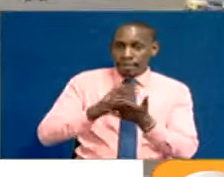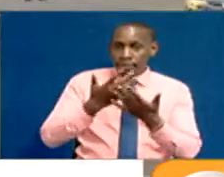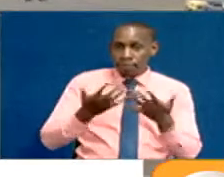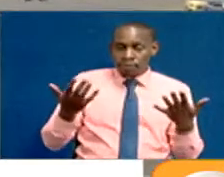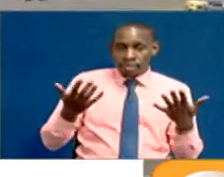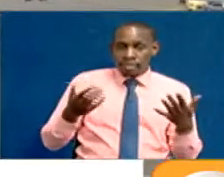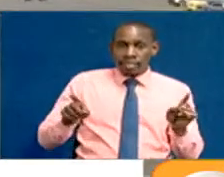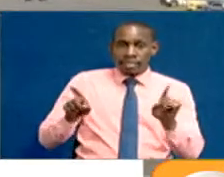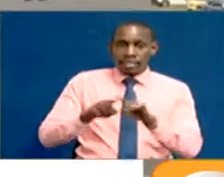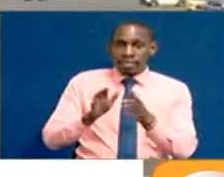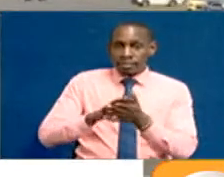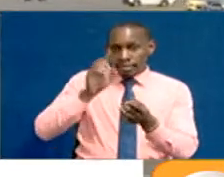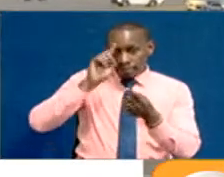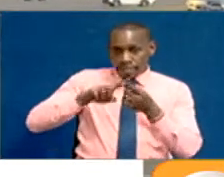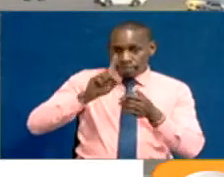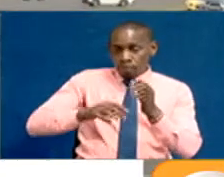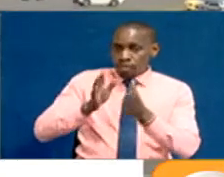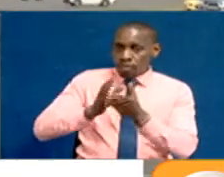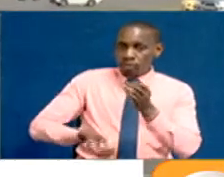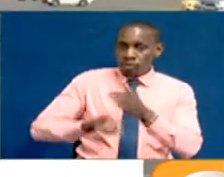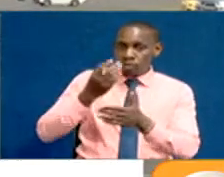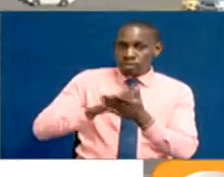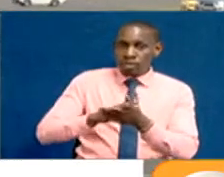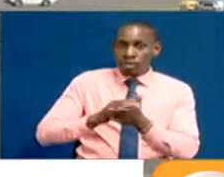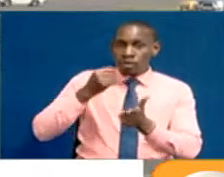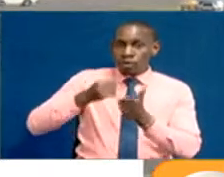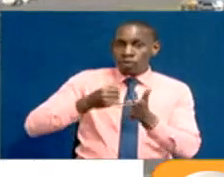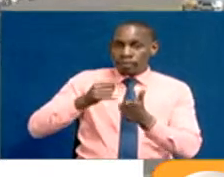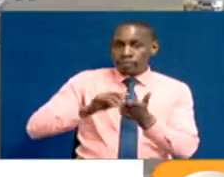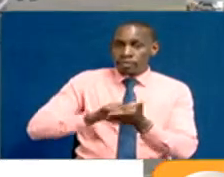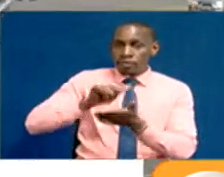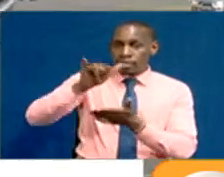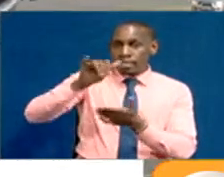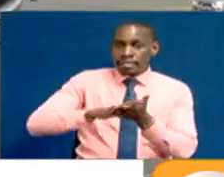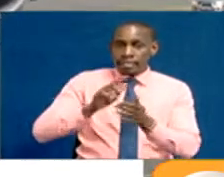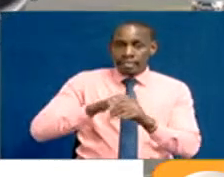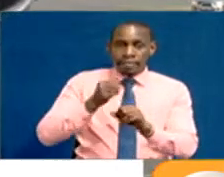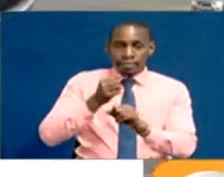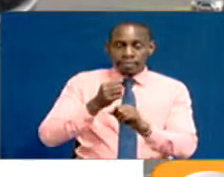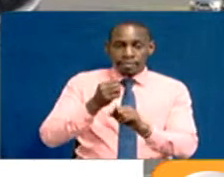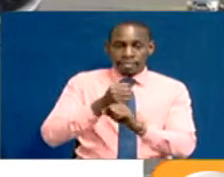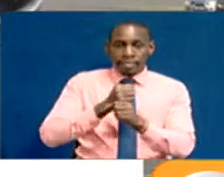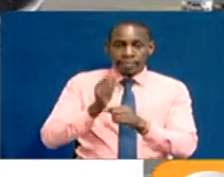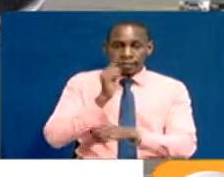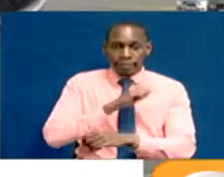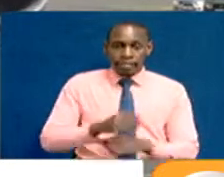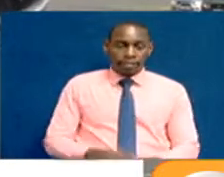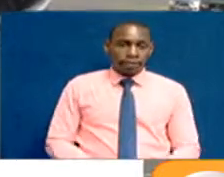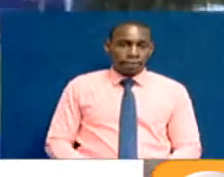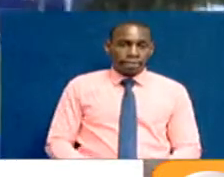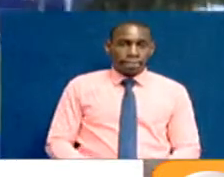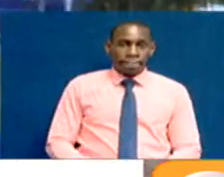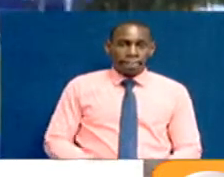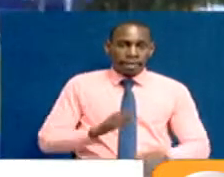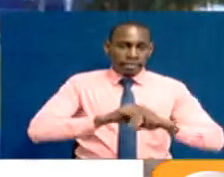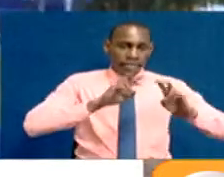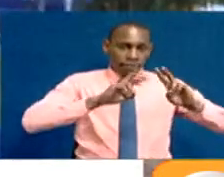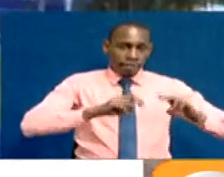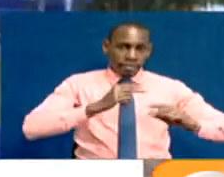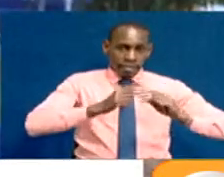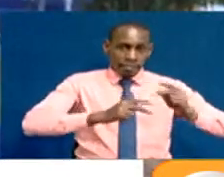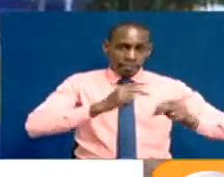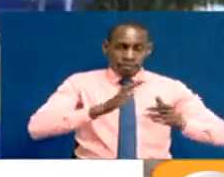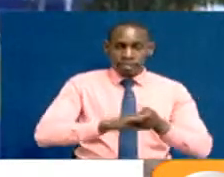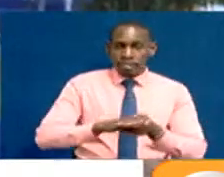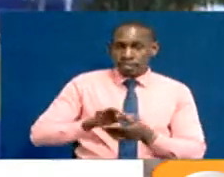product, and she aims to roll it out in the aviation industry once it is complete. During the research process, we were